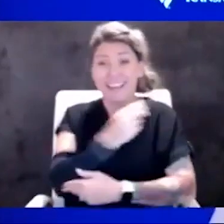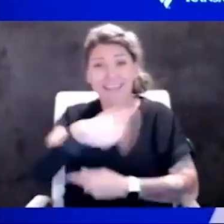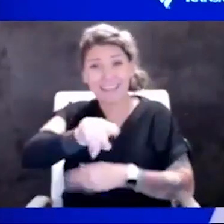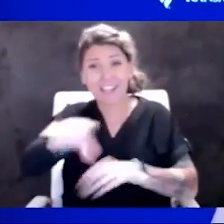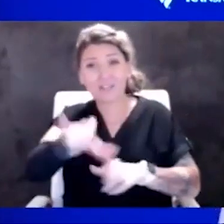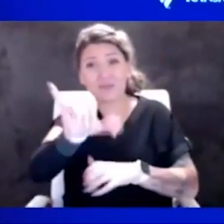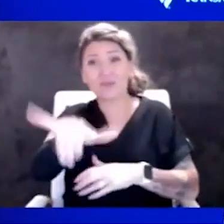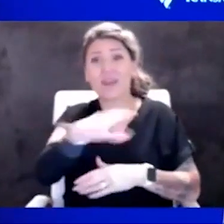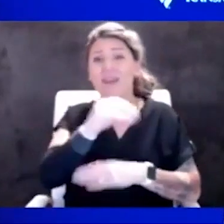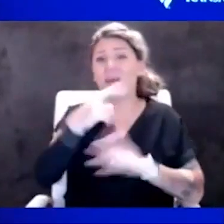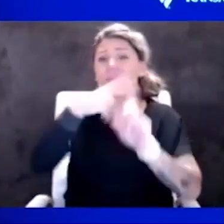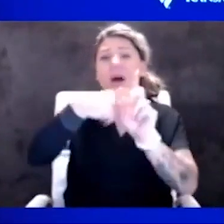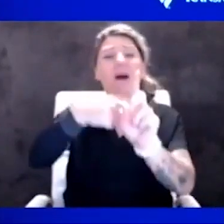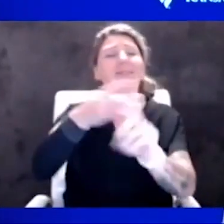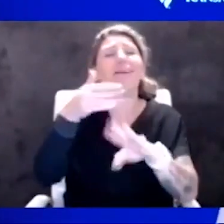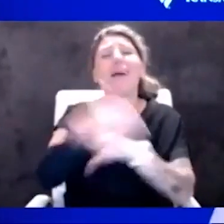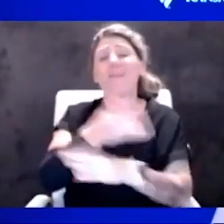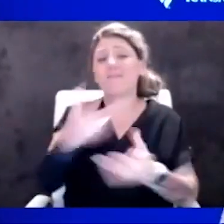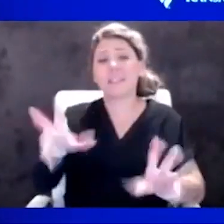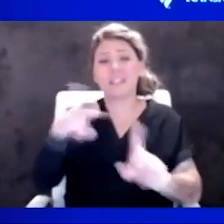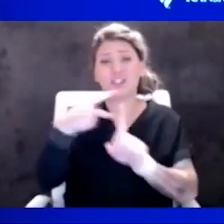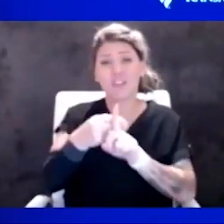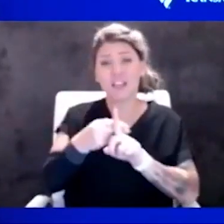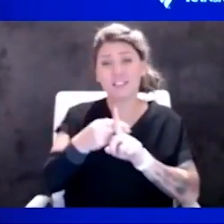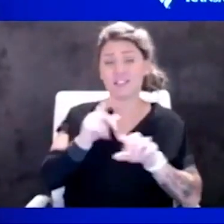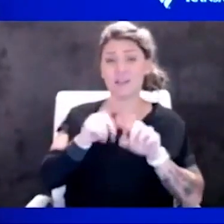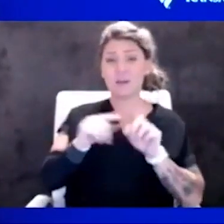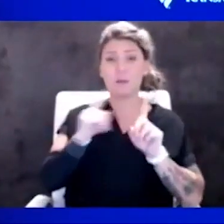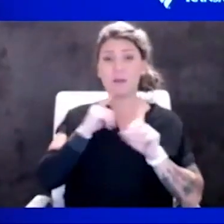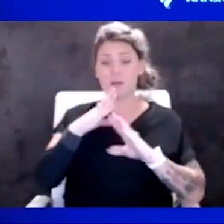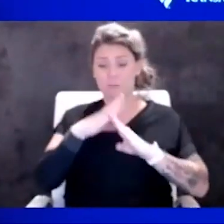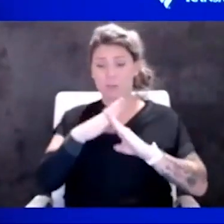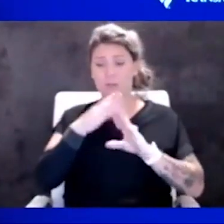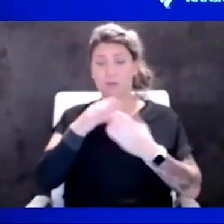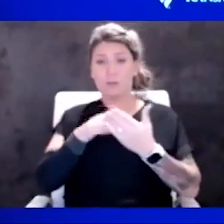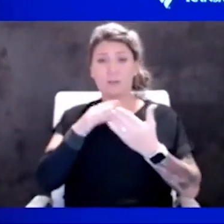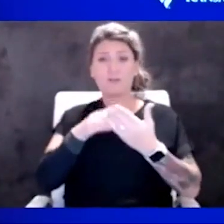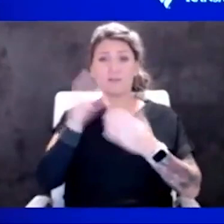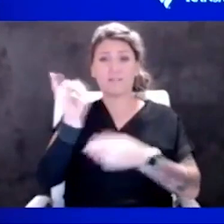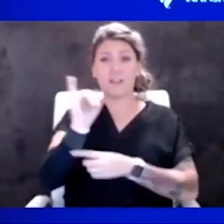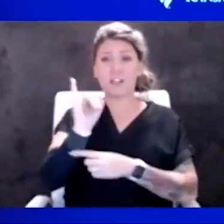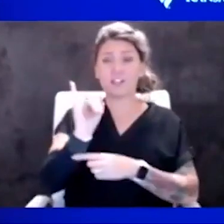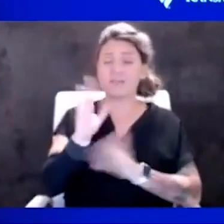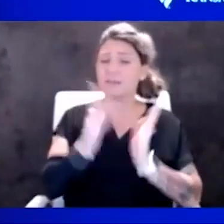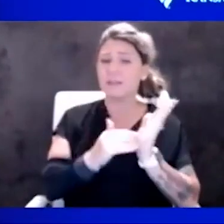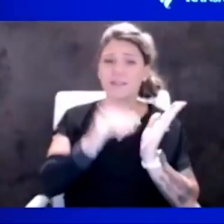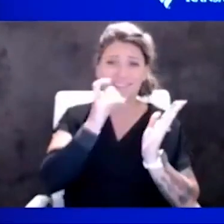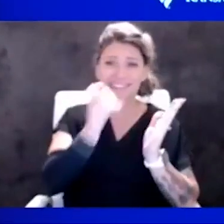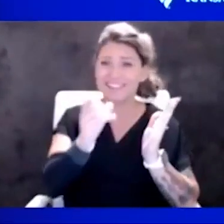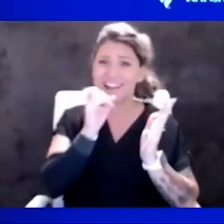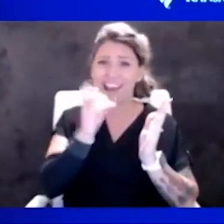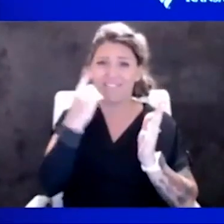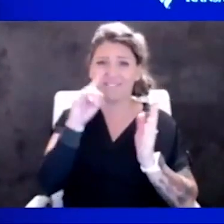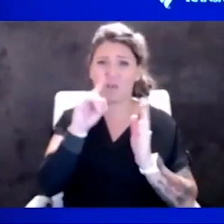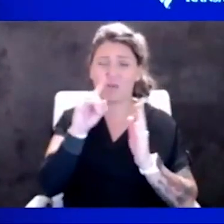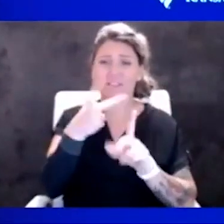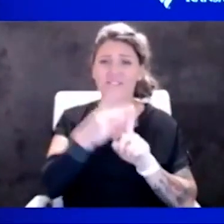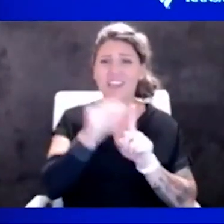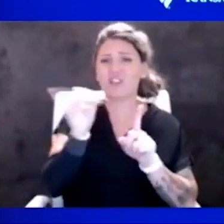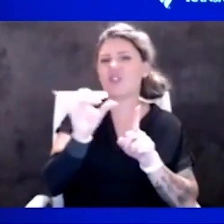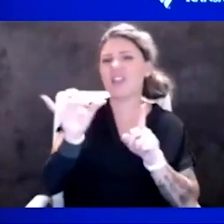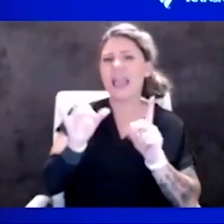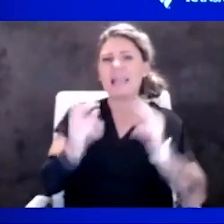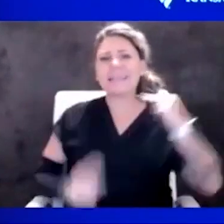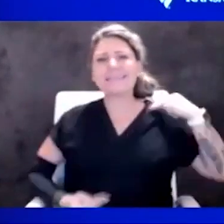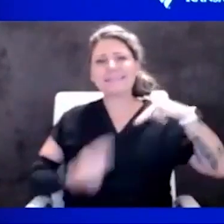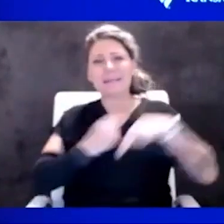after vaccination. But, you know, protecting against infection, again, that's not what these vaccines are for. These vaccines are like a seatbelt. So you have your